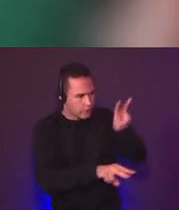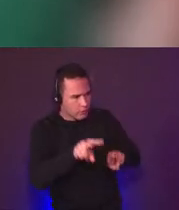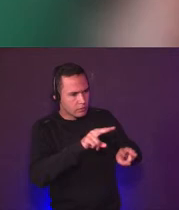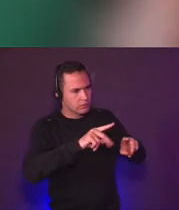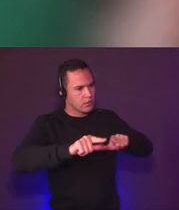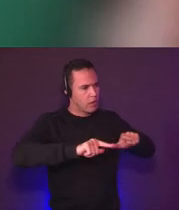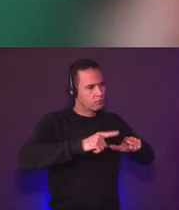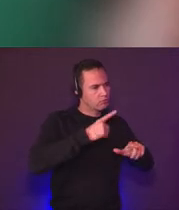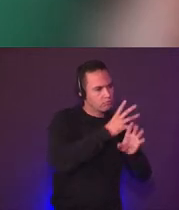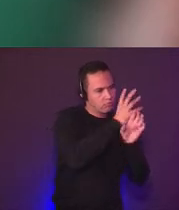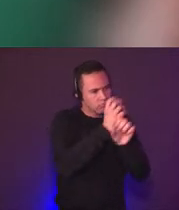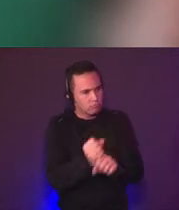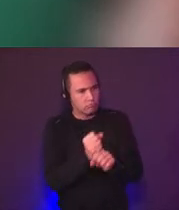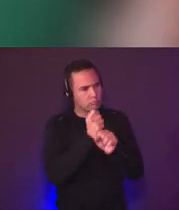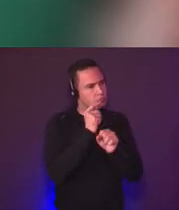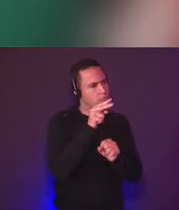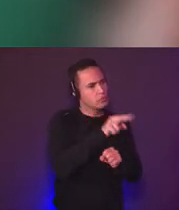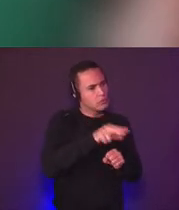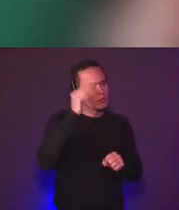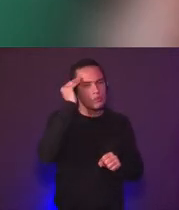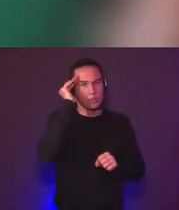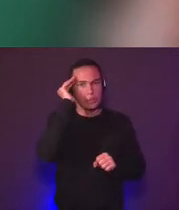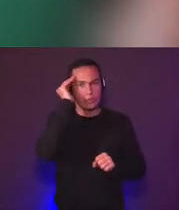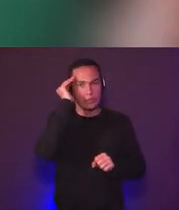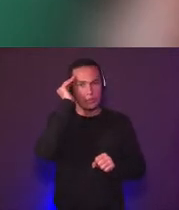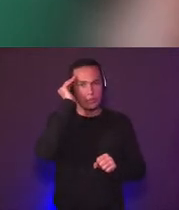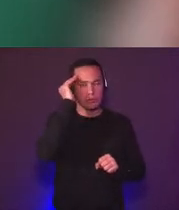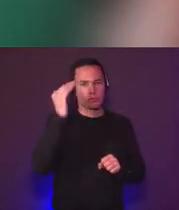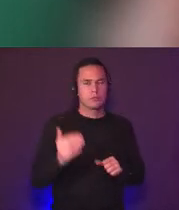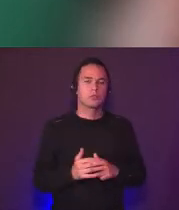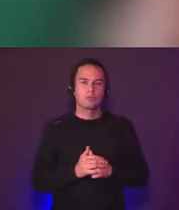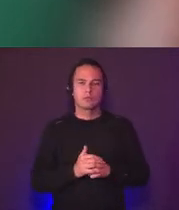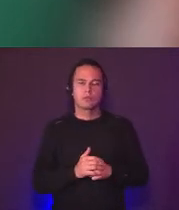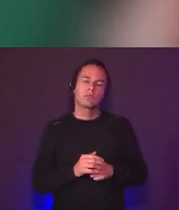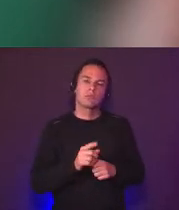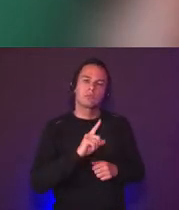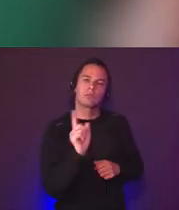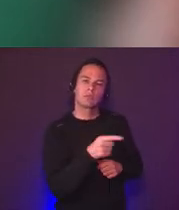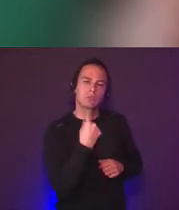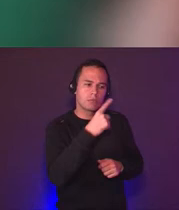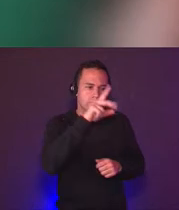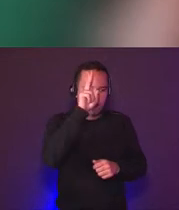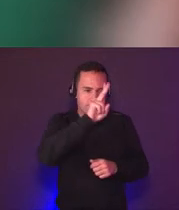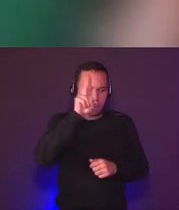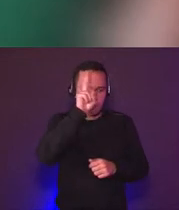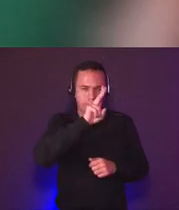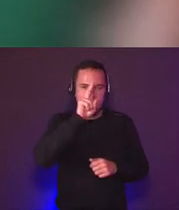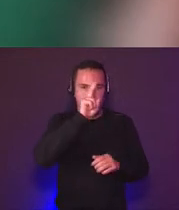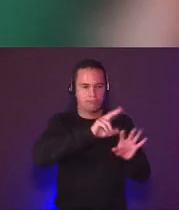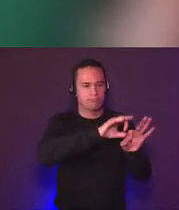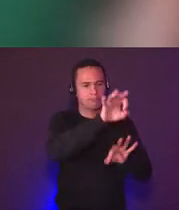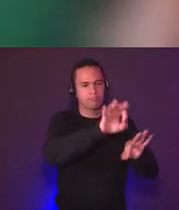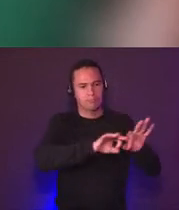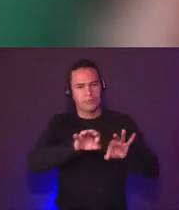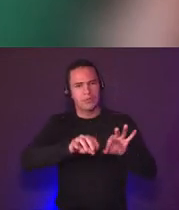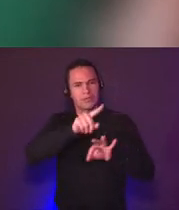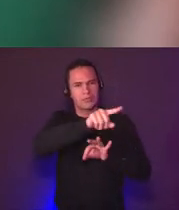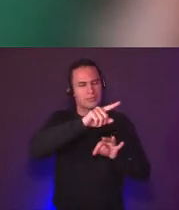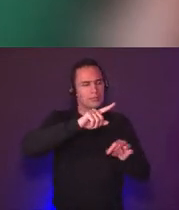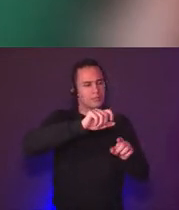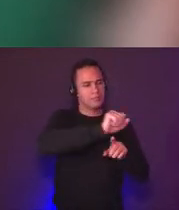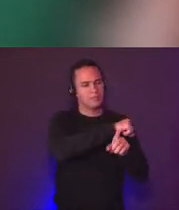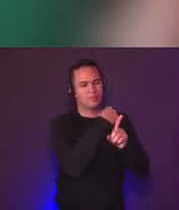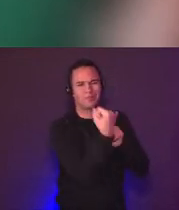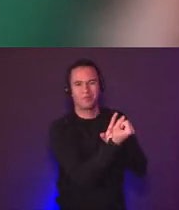way that did stories, not just stories about numbers, but about social injustice and